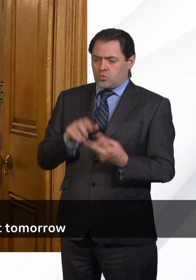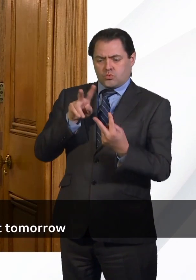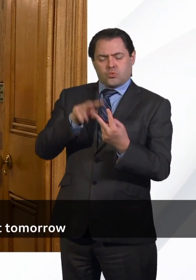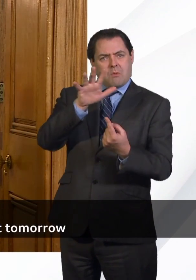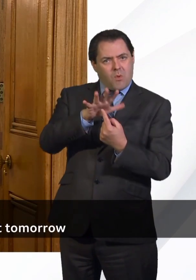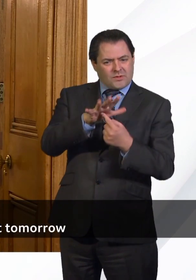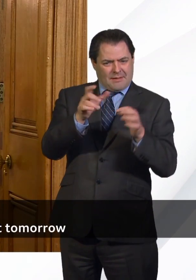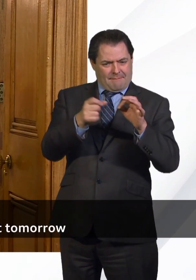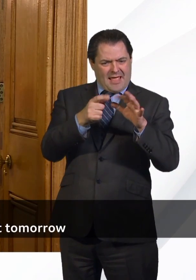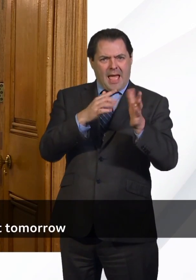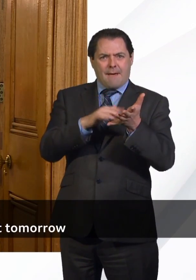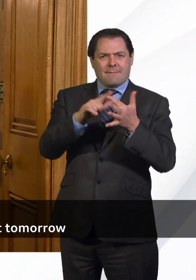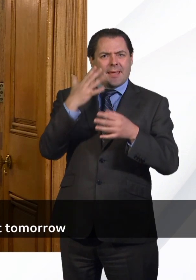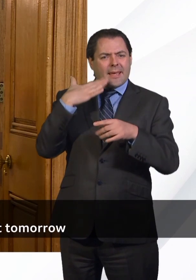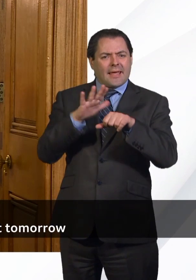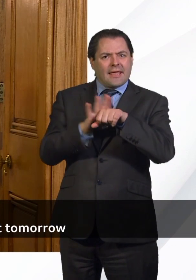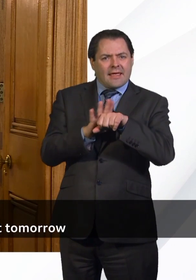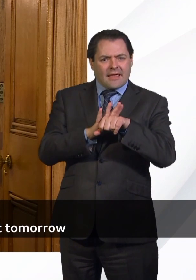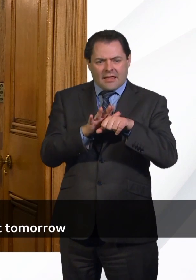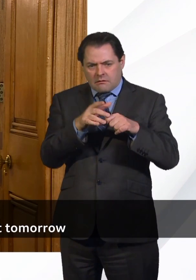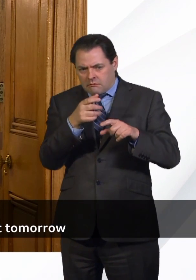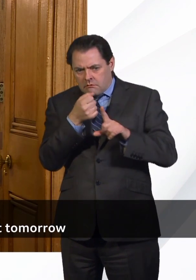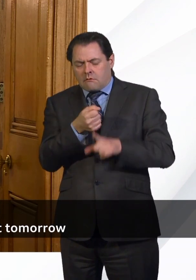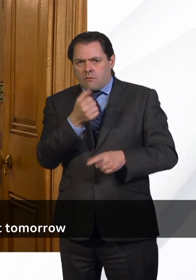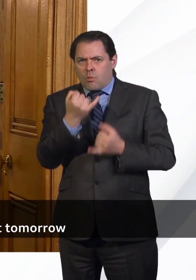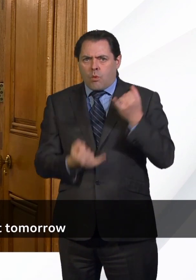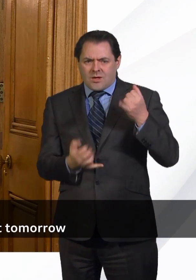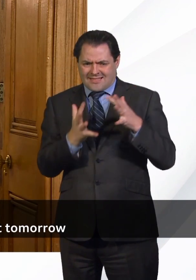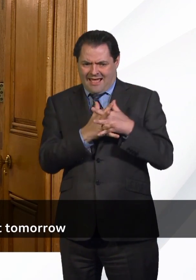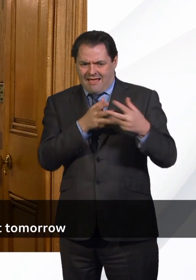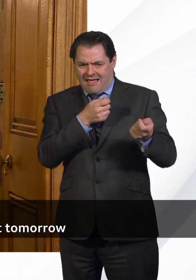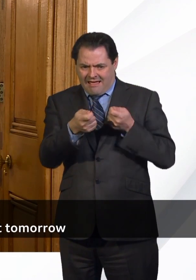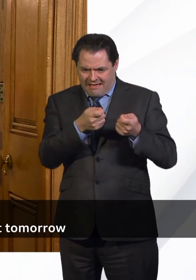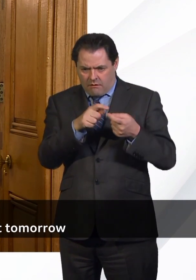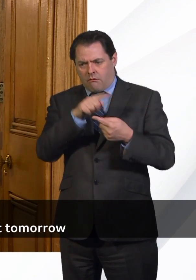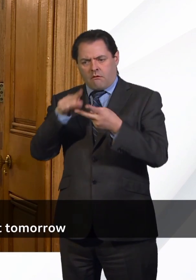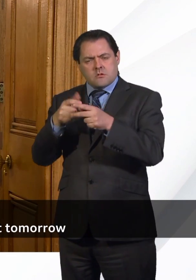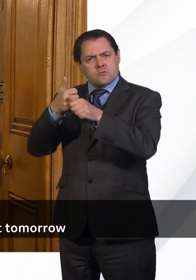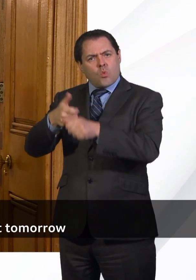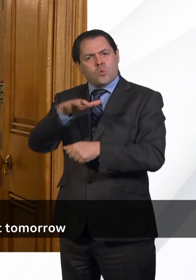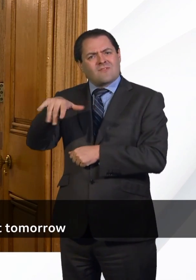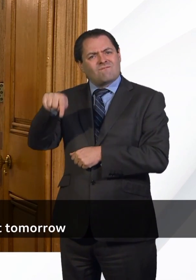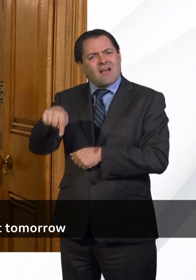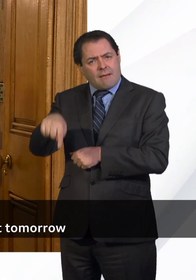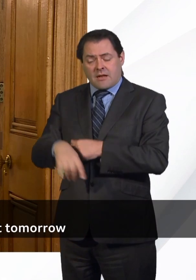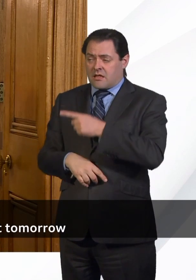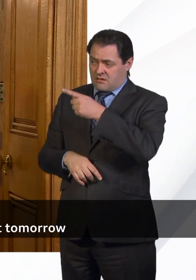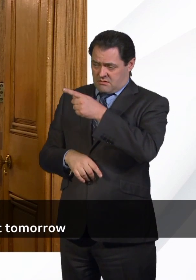address. And I'm going to ask Jonathan to set out the details, but what I'd